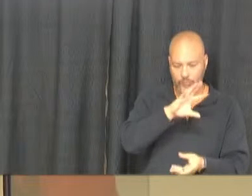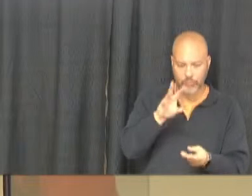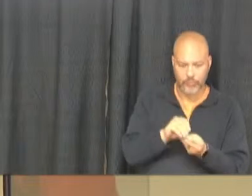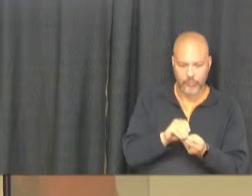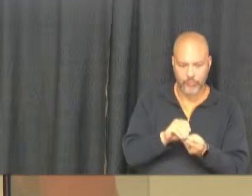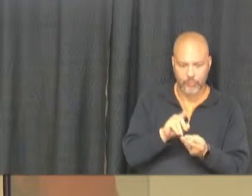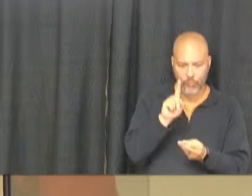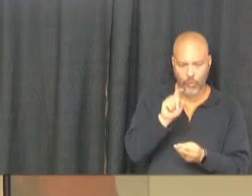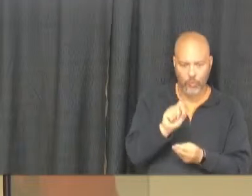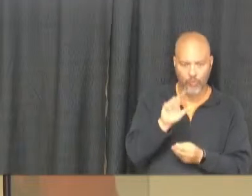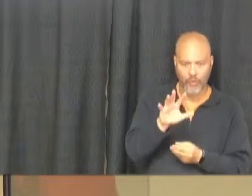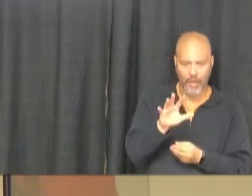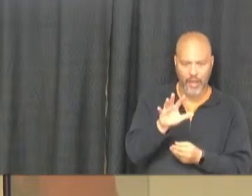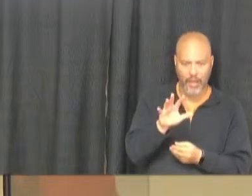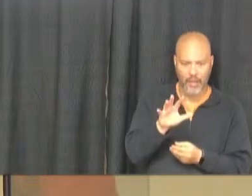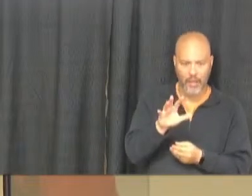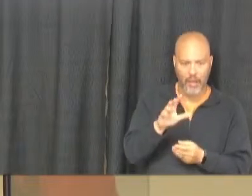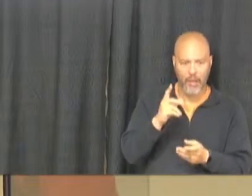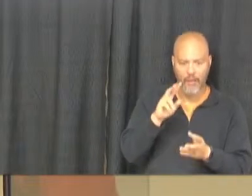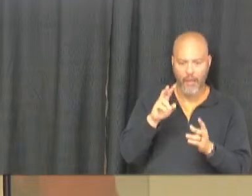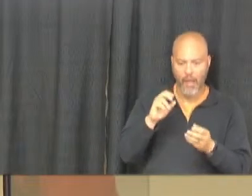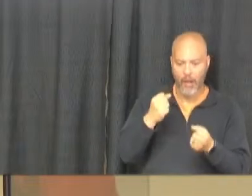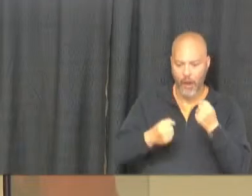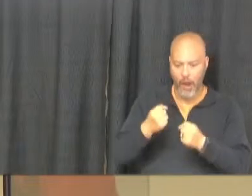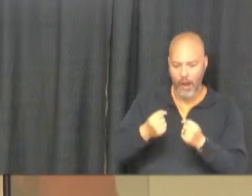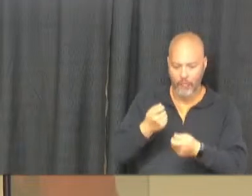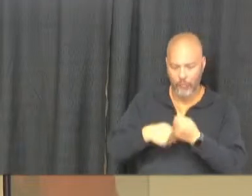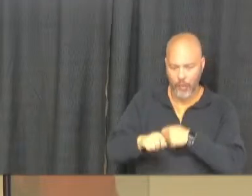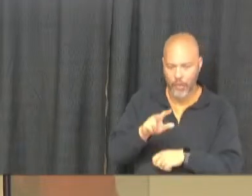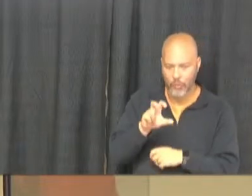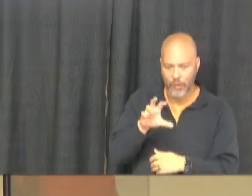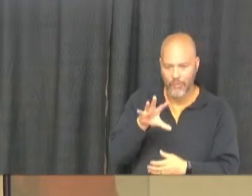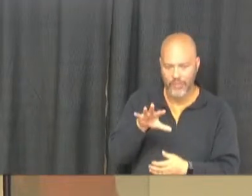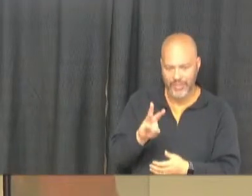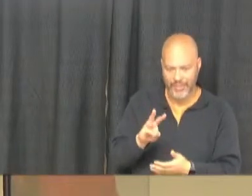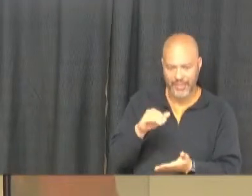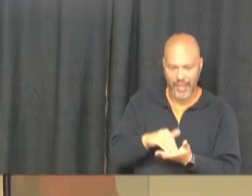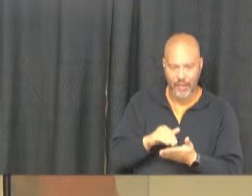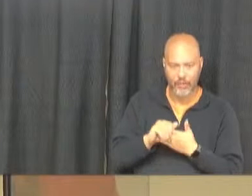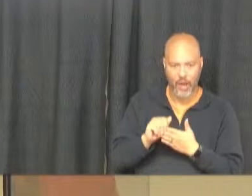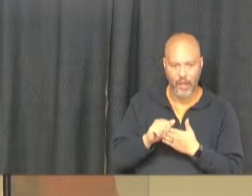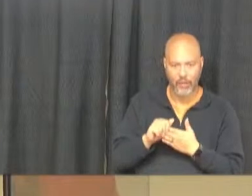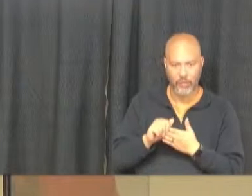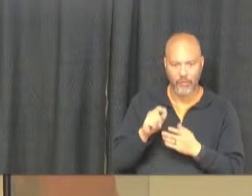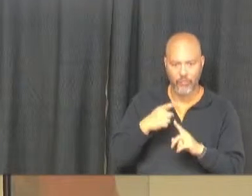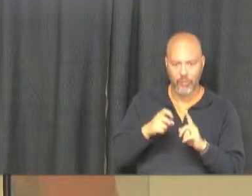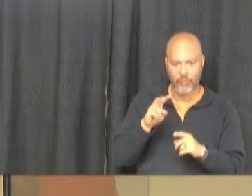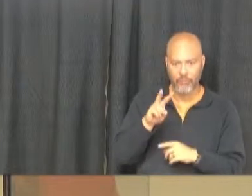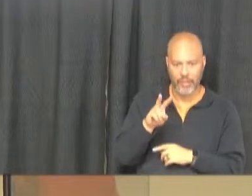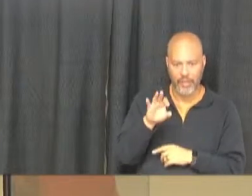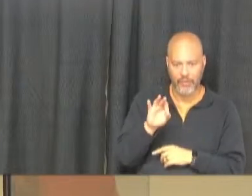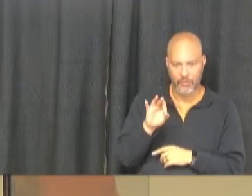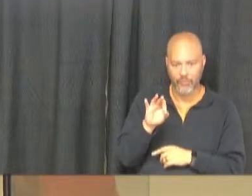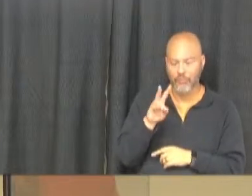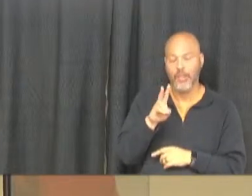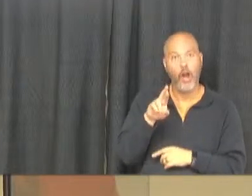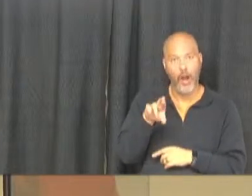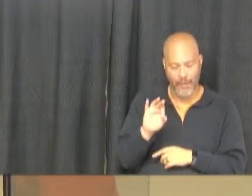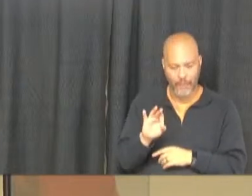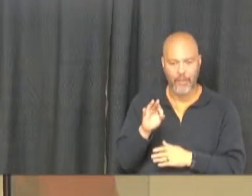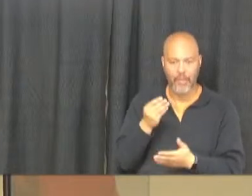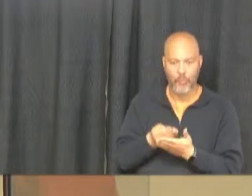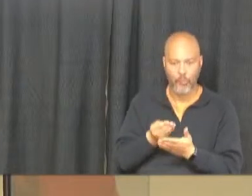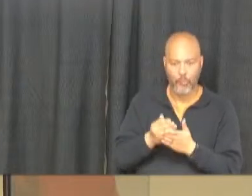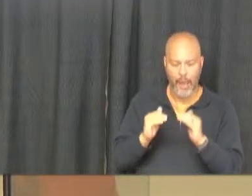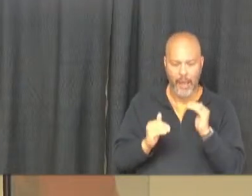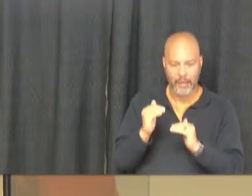totaling 1.5, Vehicle Replacement Fund, 356,000 from the VRF fund